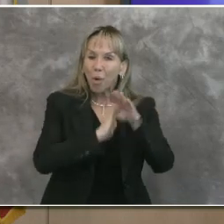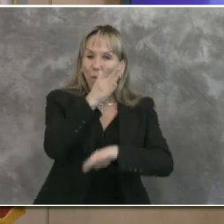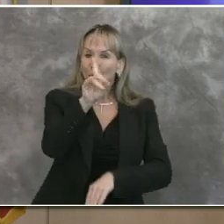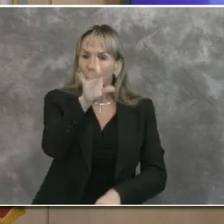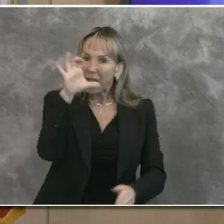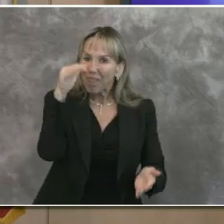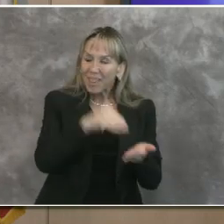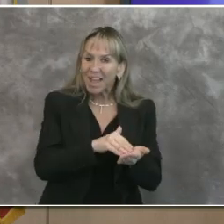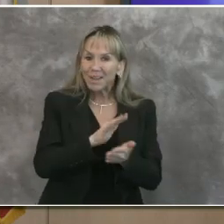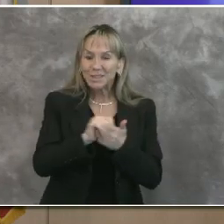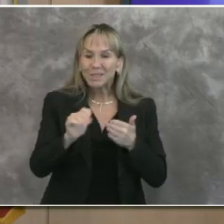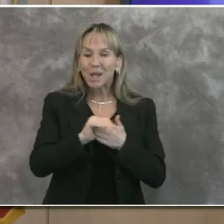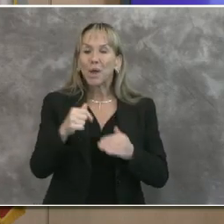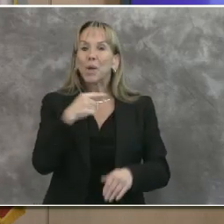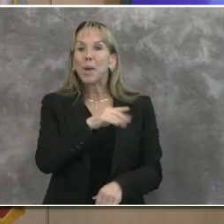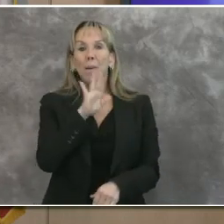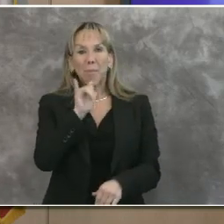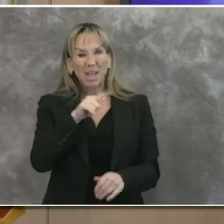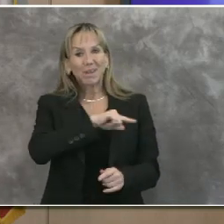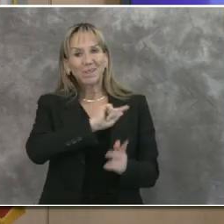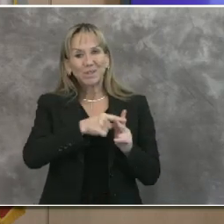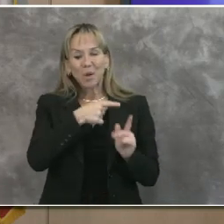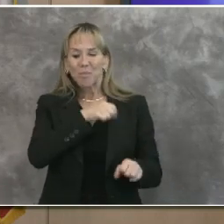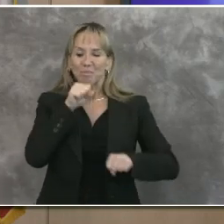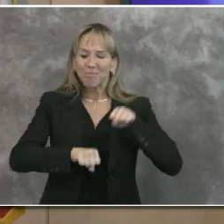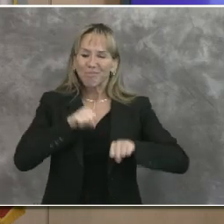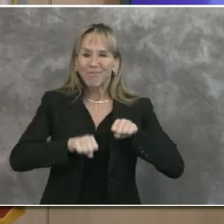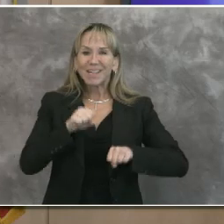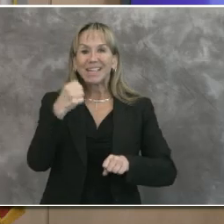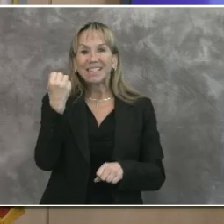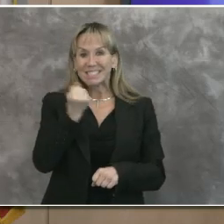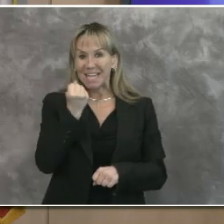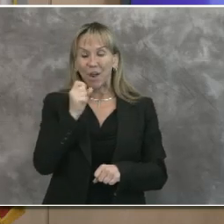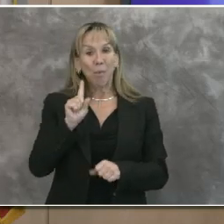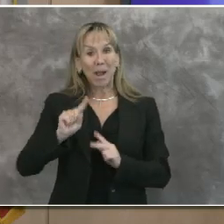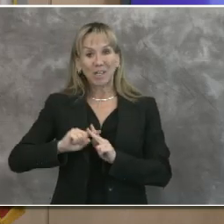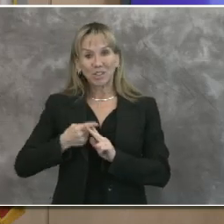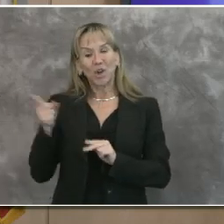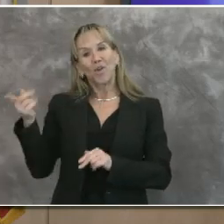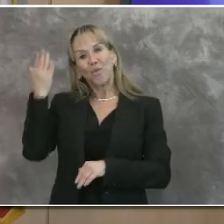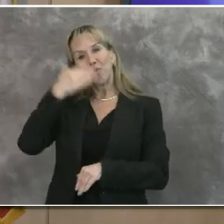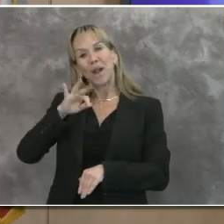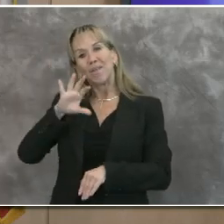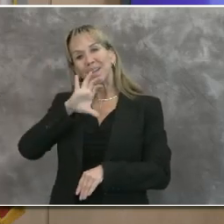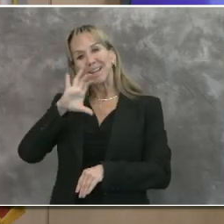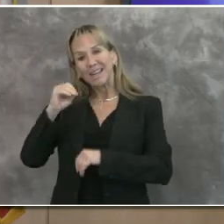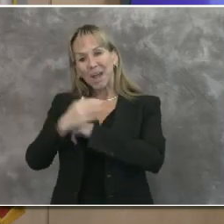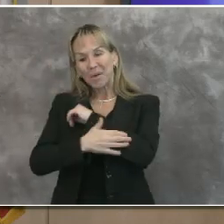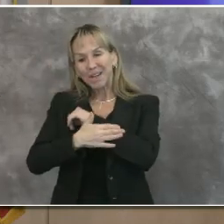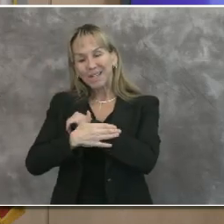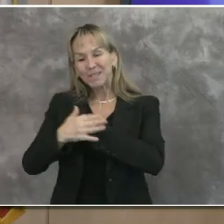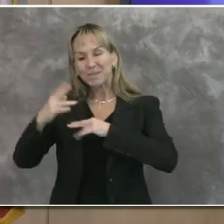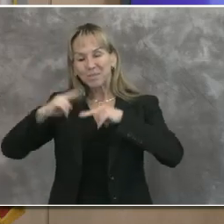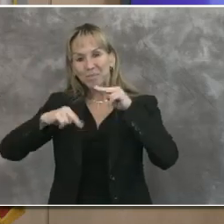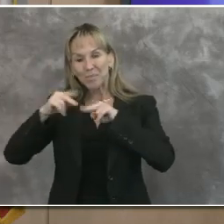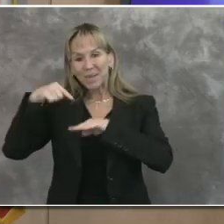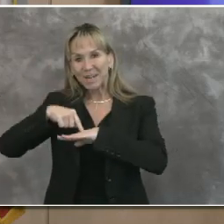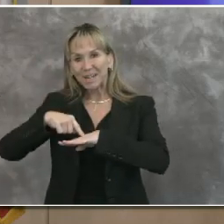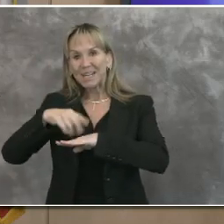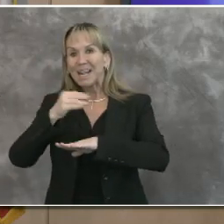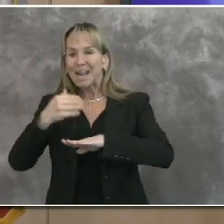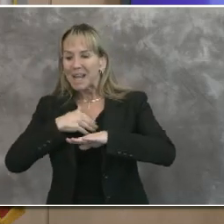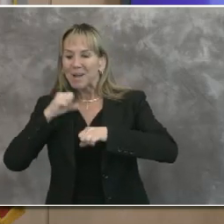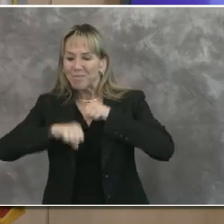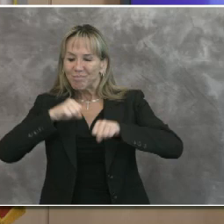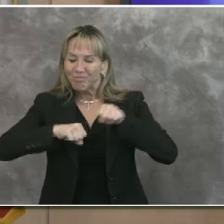$100,000. Bill started a solo bike ride Saturday in front of the County Administration Center, and more than 1,500 people participated in